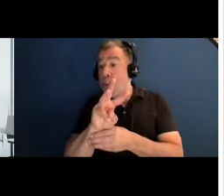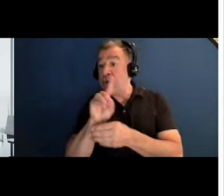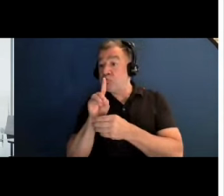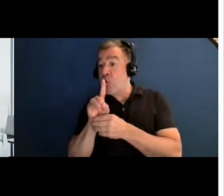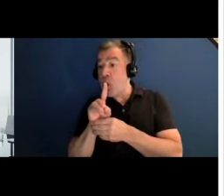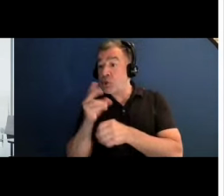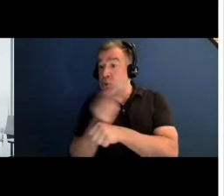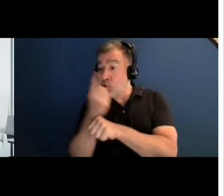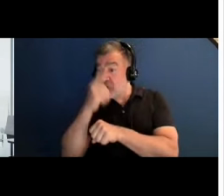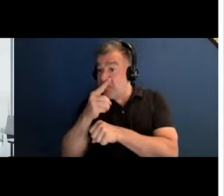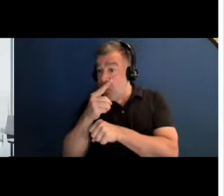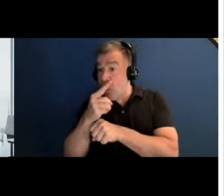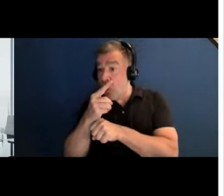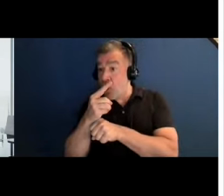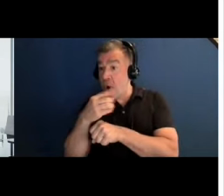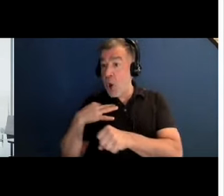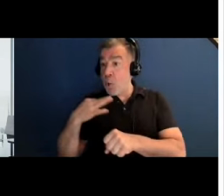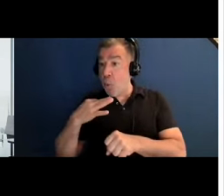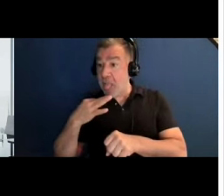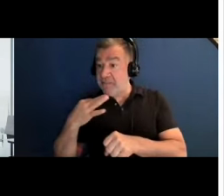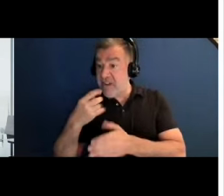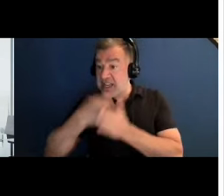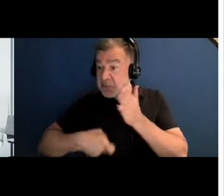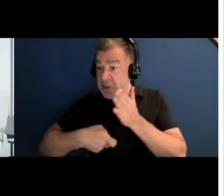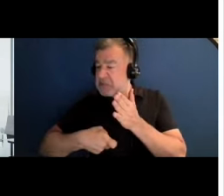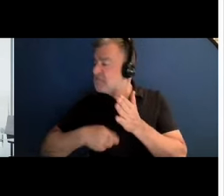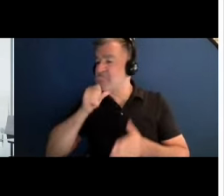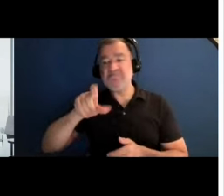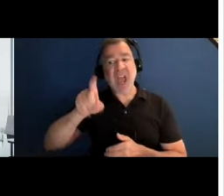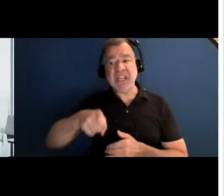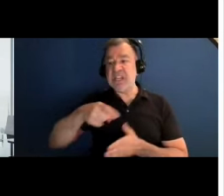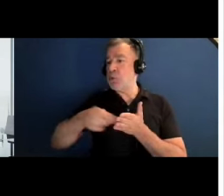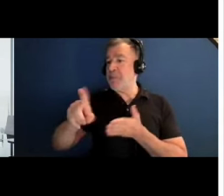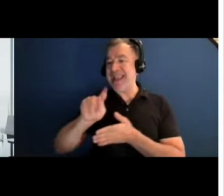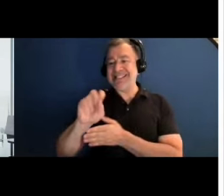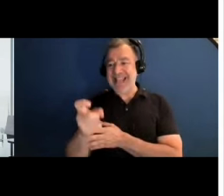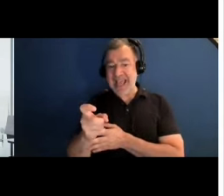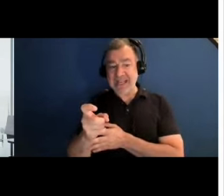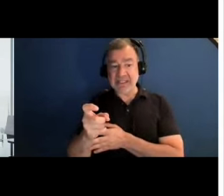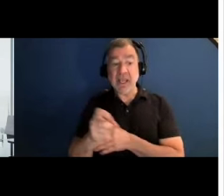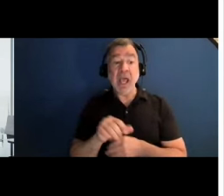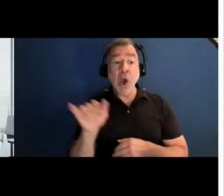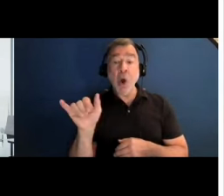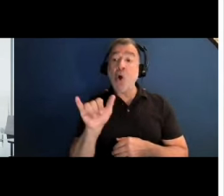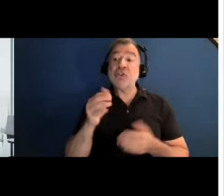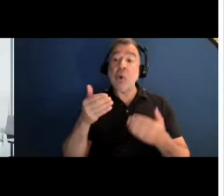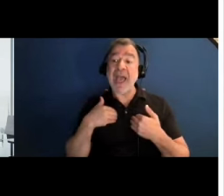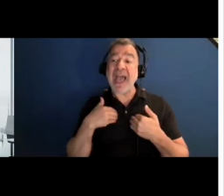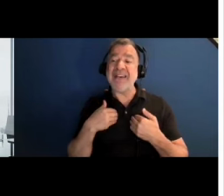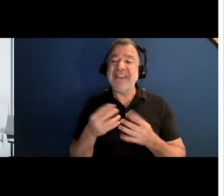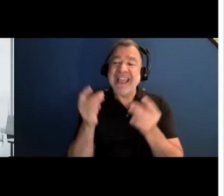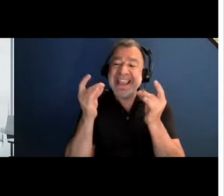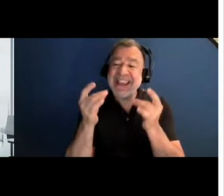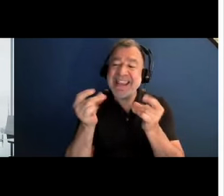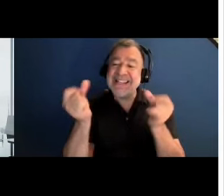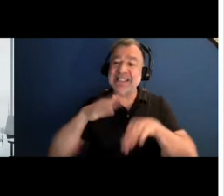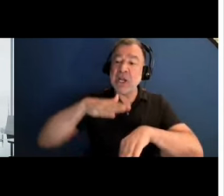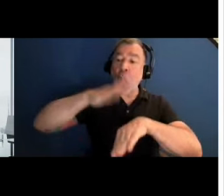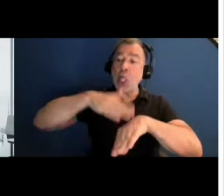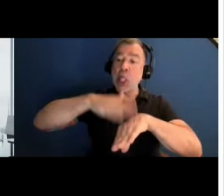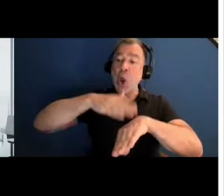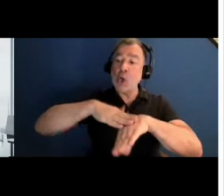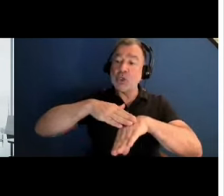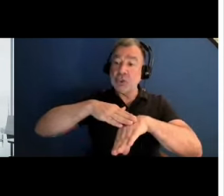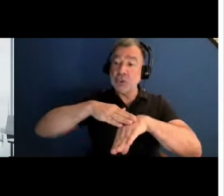expenses. And then here's something that I really like too, which is the instant alerts. So they're truly instant on account activity and